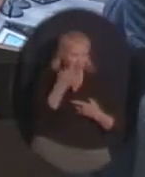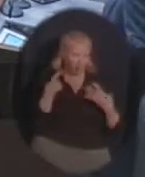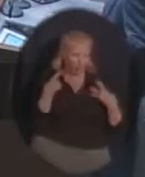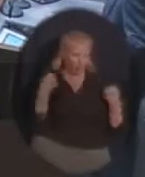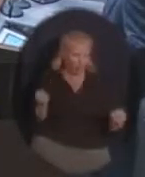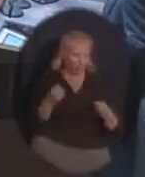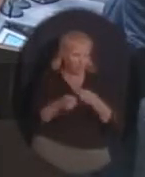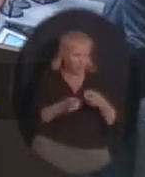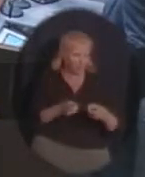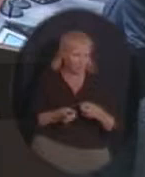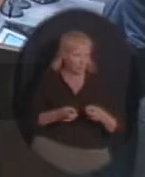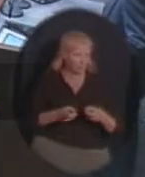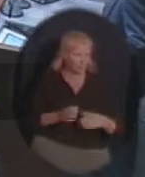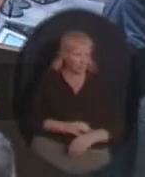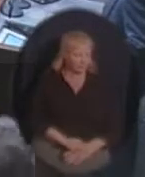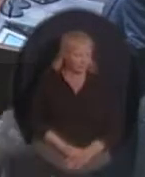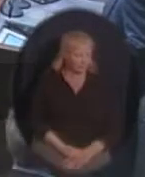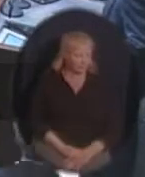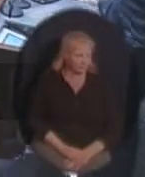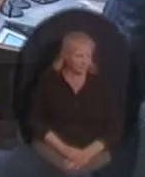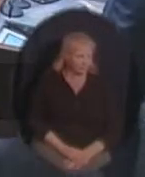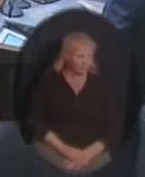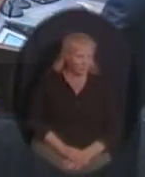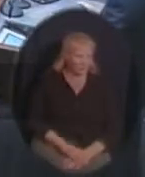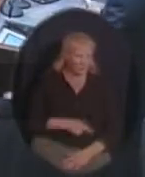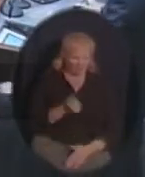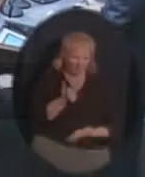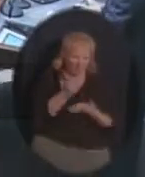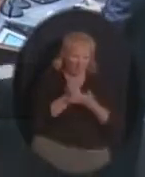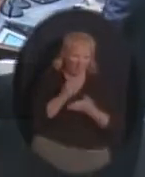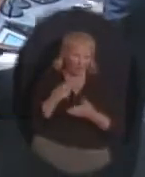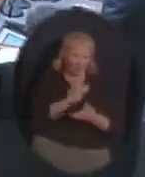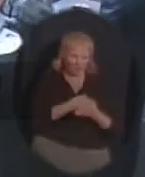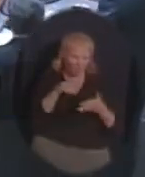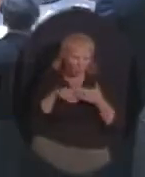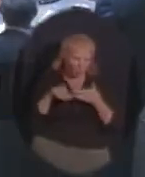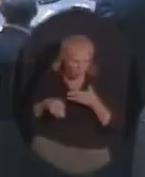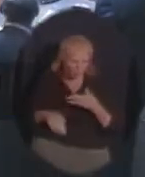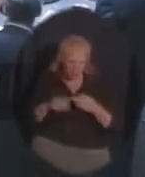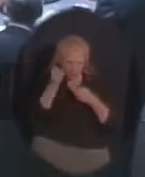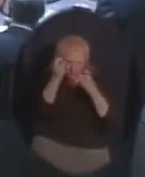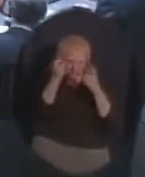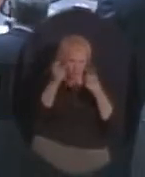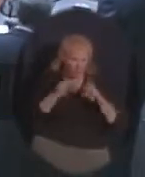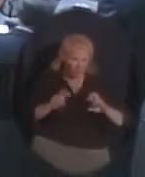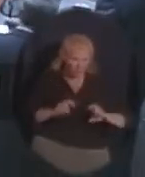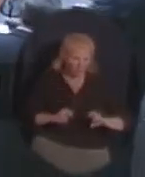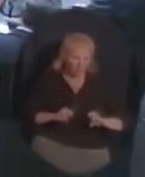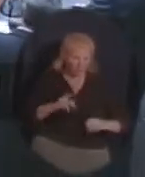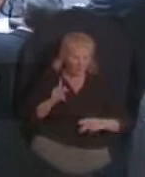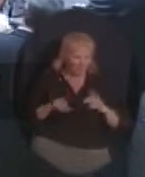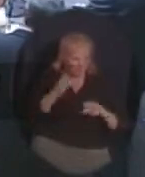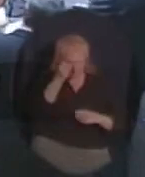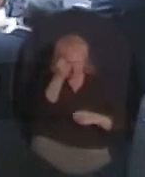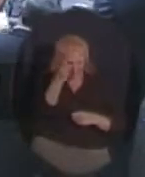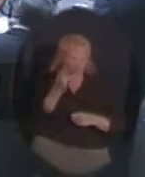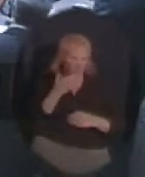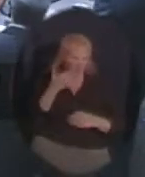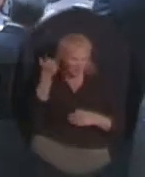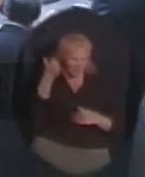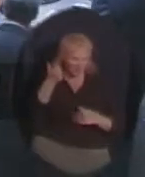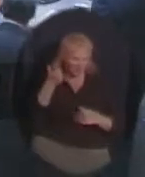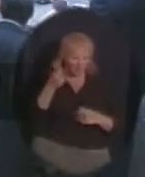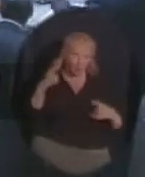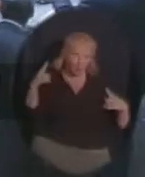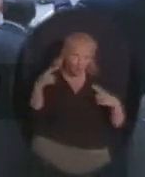presentation for us to kind of help go through this and help us understand this better and the public to understand it better. It's a very complicated business, isn't